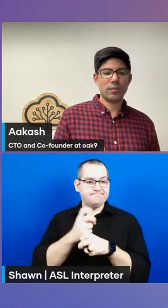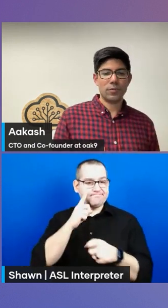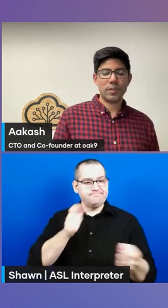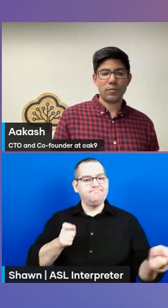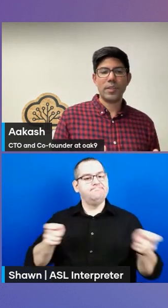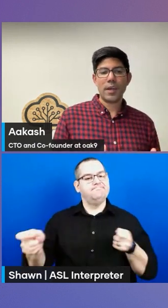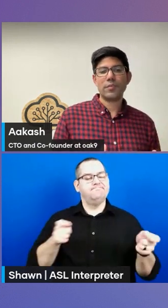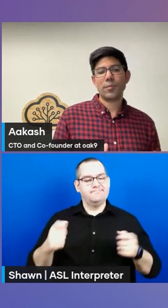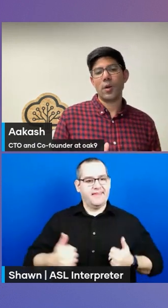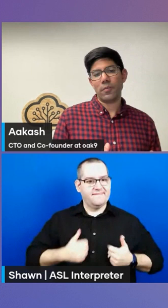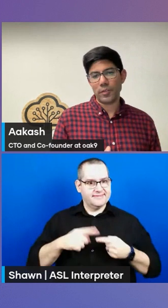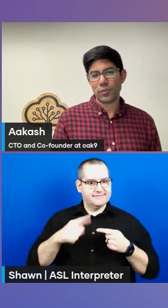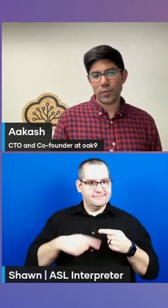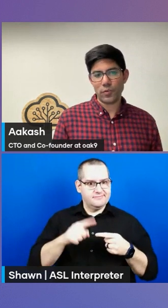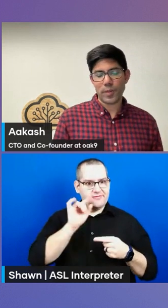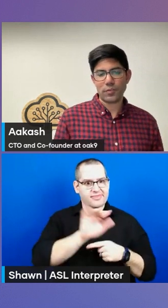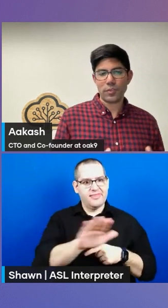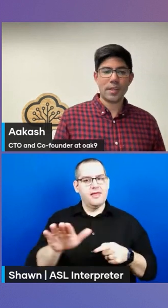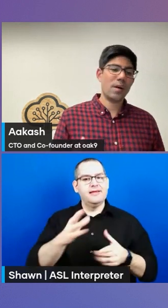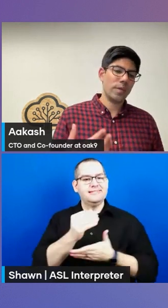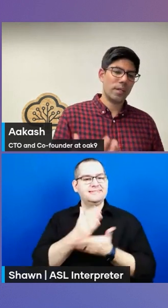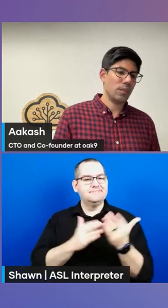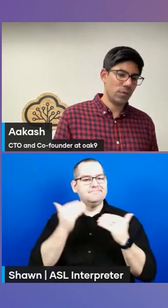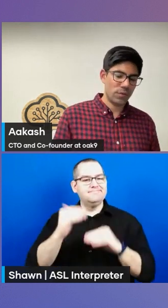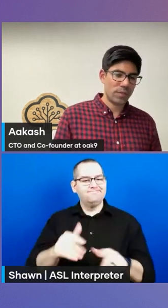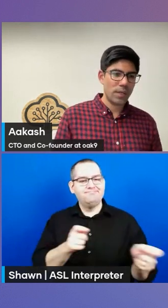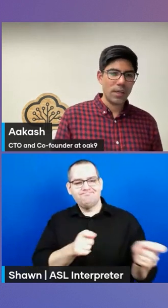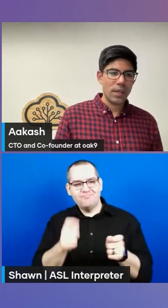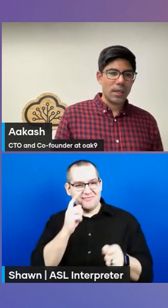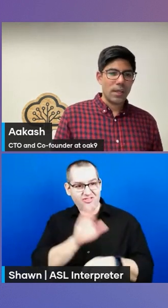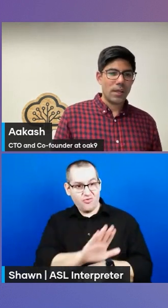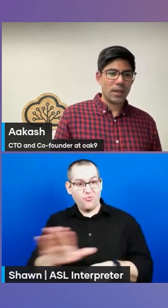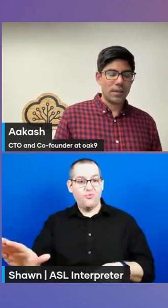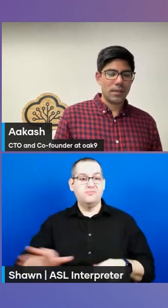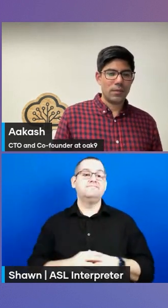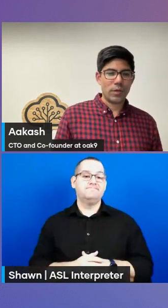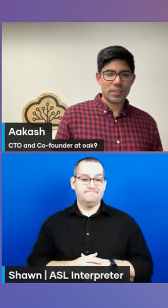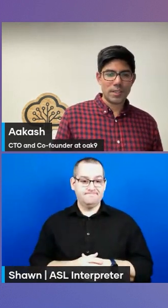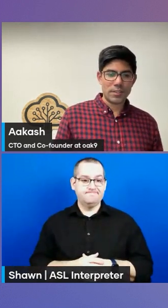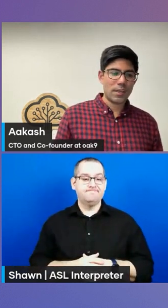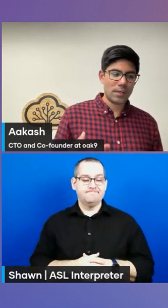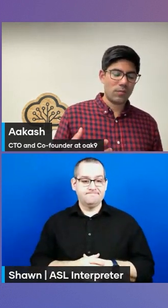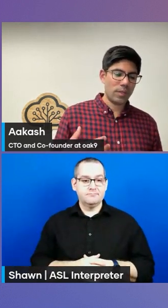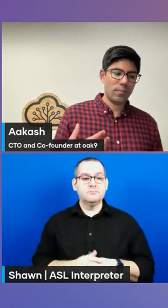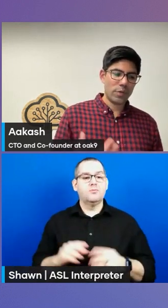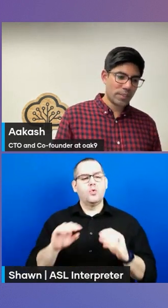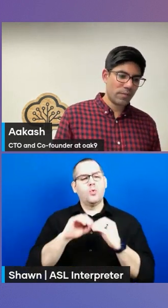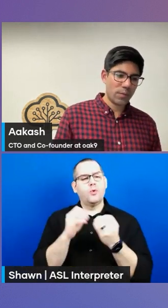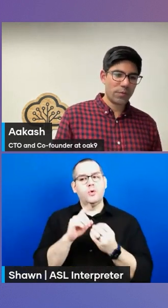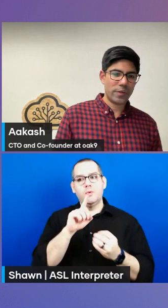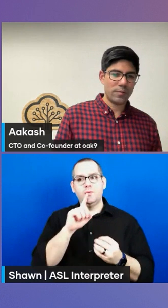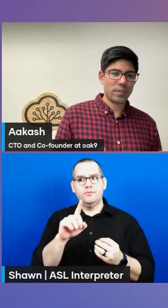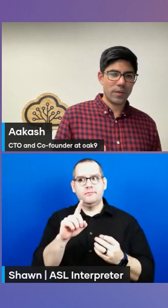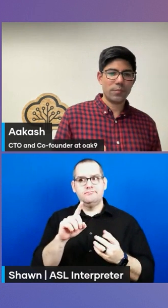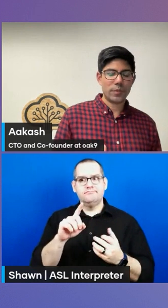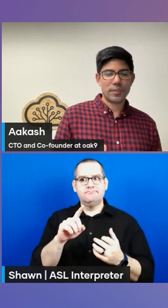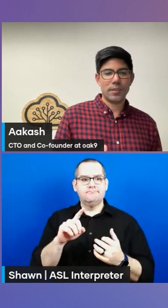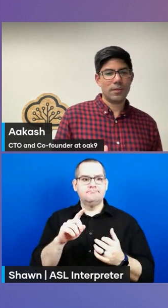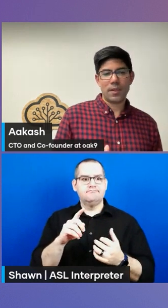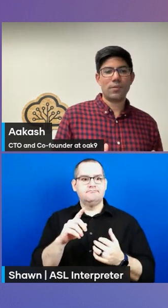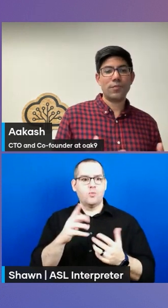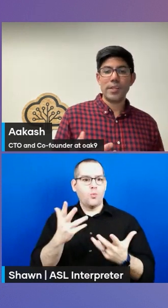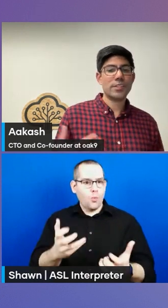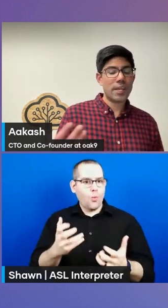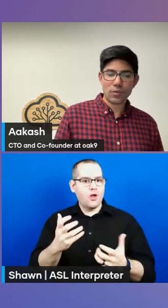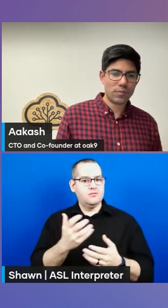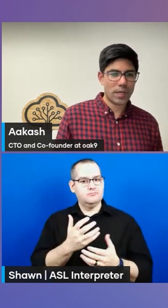these modules and really have some governance over those modules and how they get used. In organizations that really embrace developer freedoms, developers then